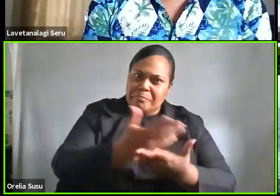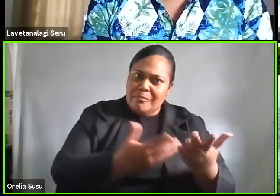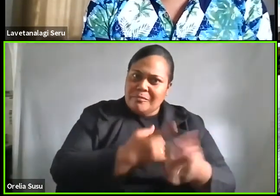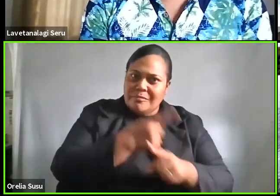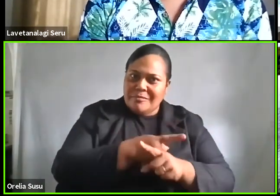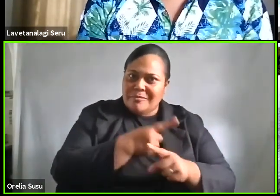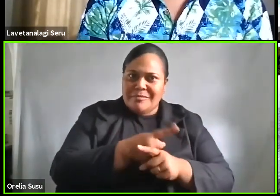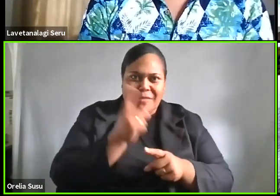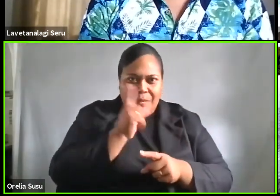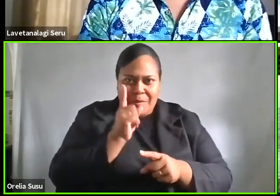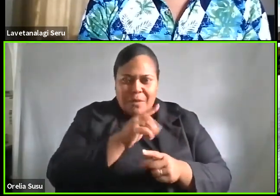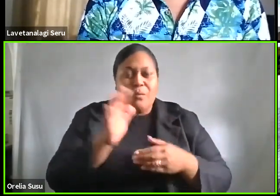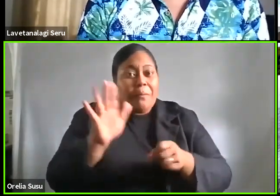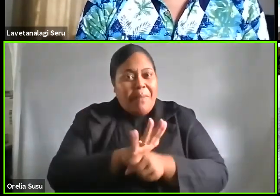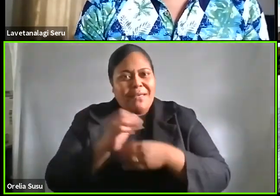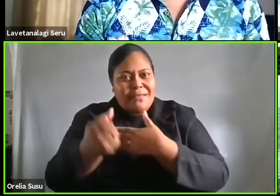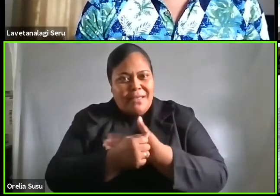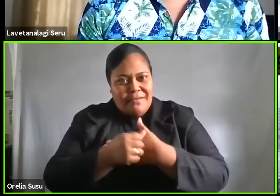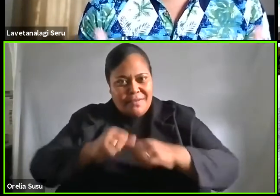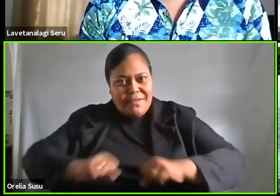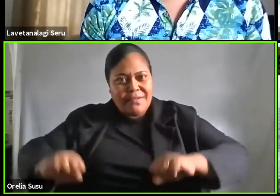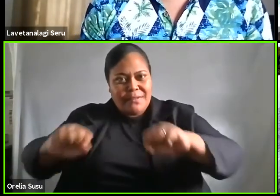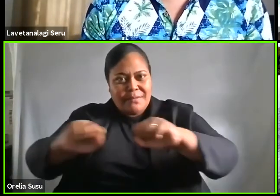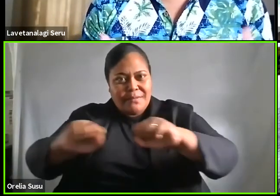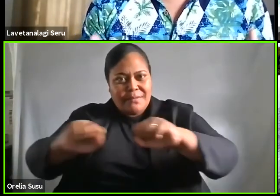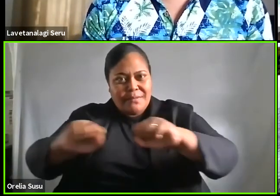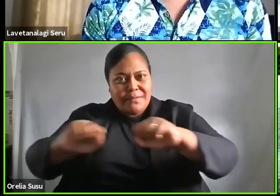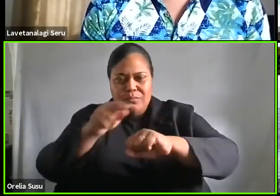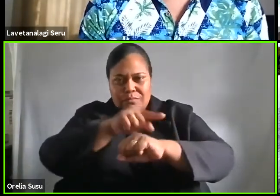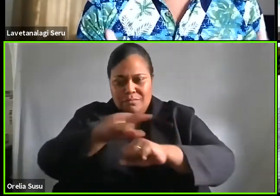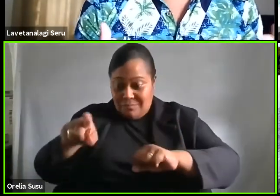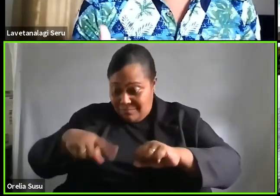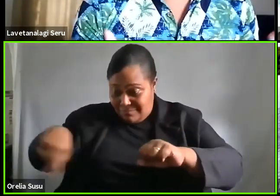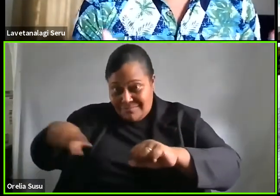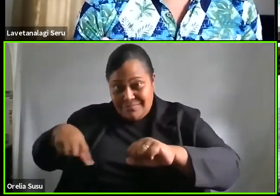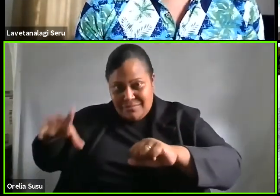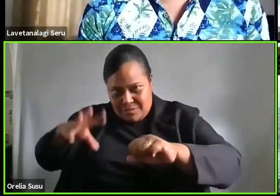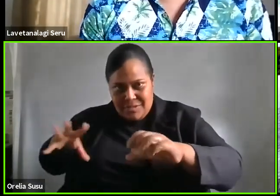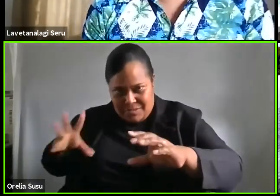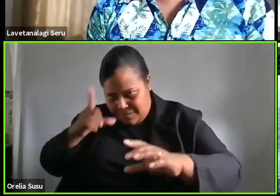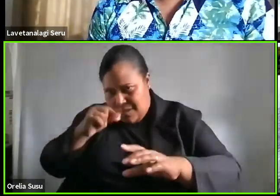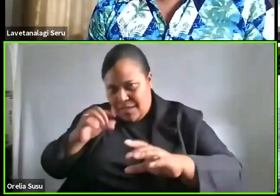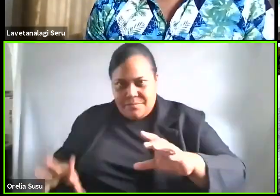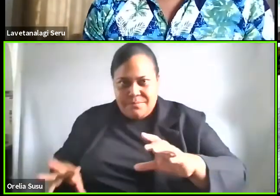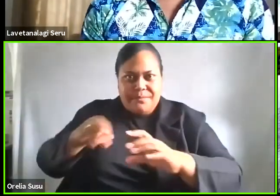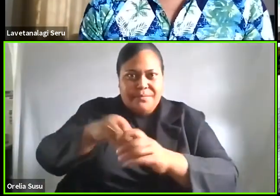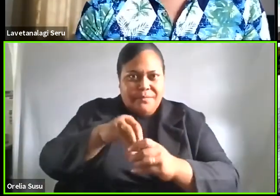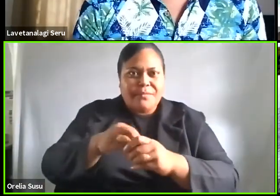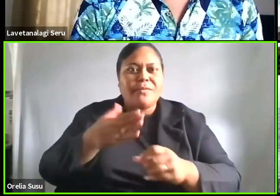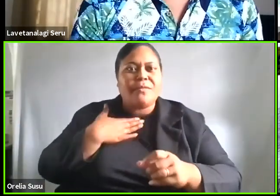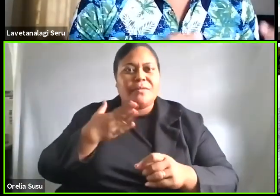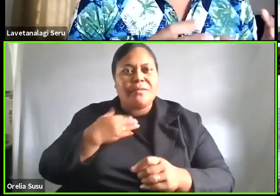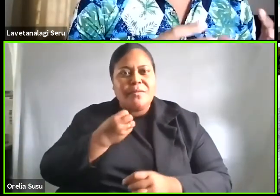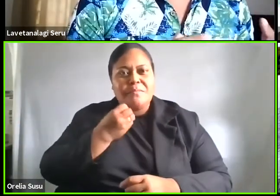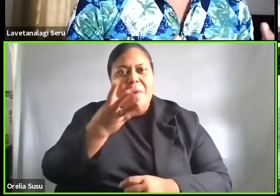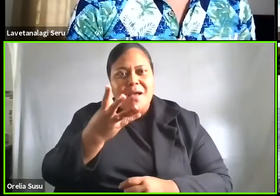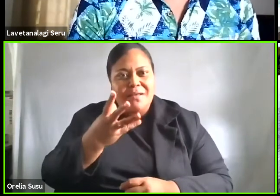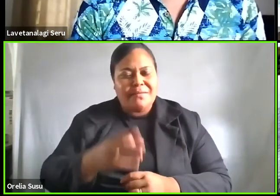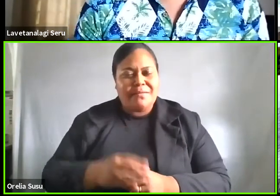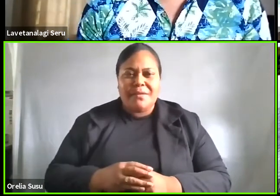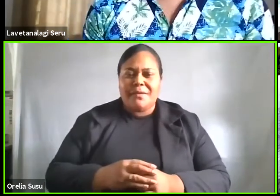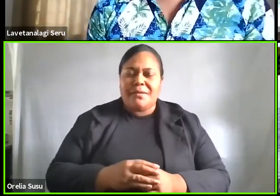those safe spaces so that, you know, to enable them to speak up and have their voices heard. And I know we